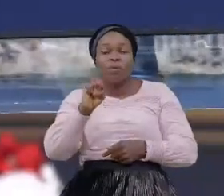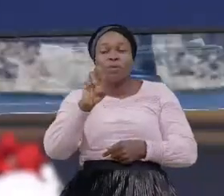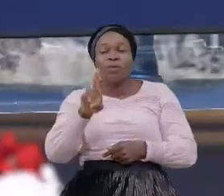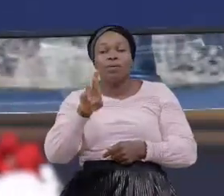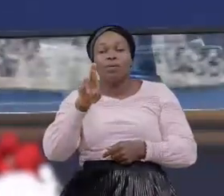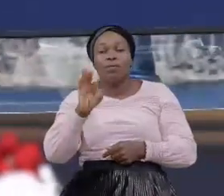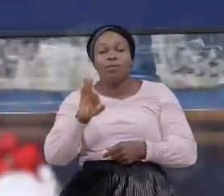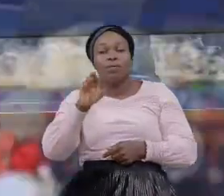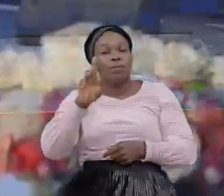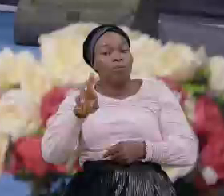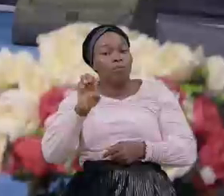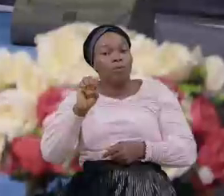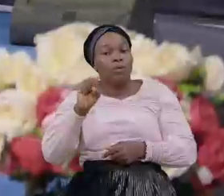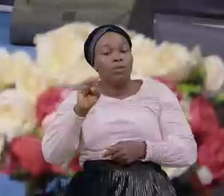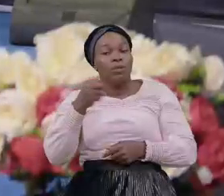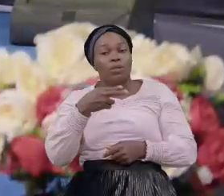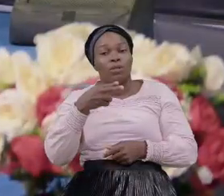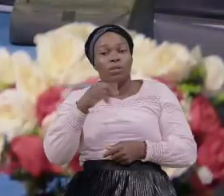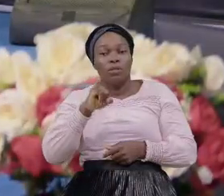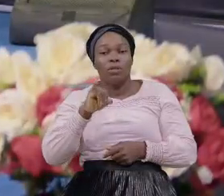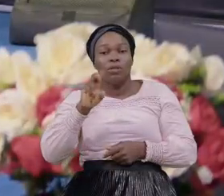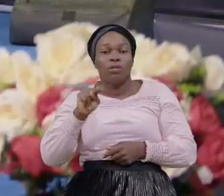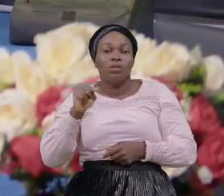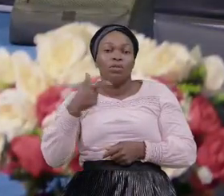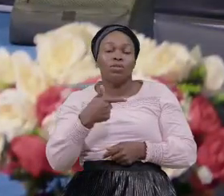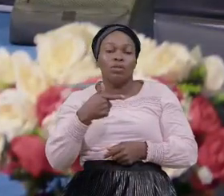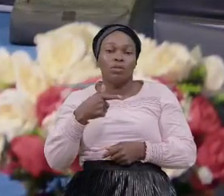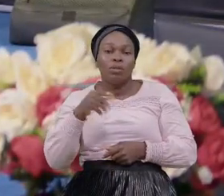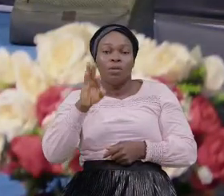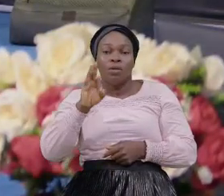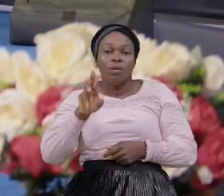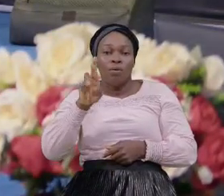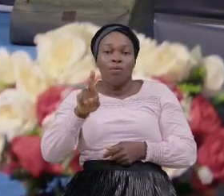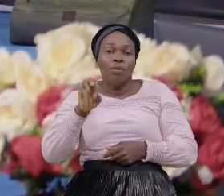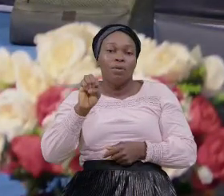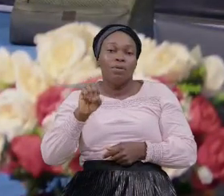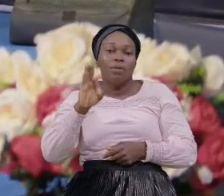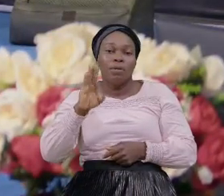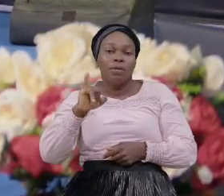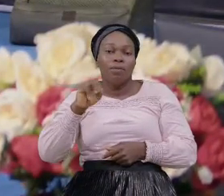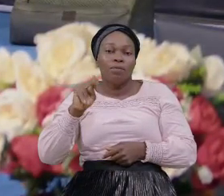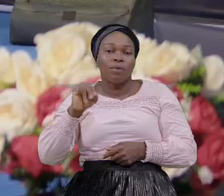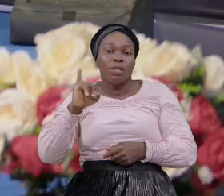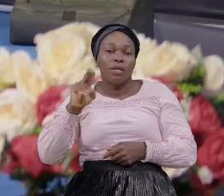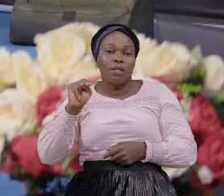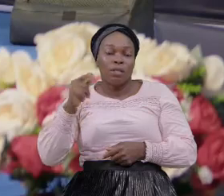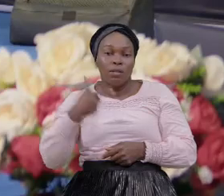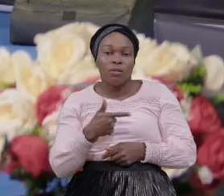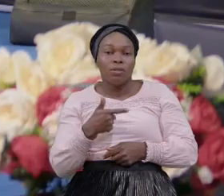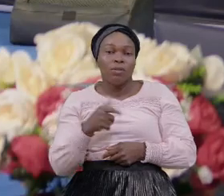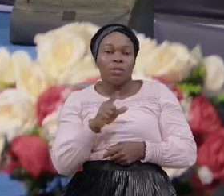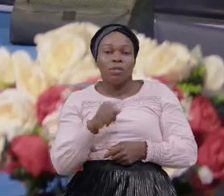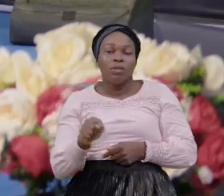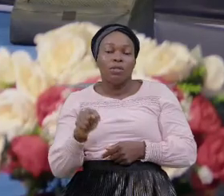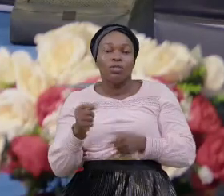maker. Three things we're quickly looking at. Number one, recovering the heart of